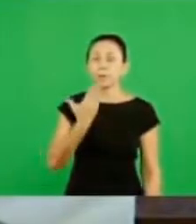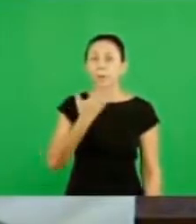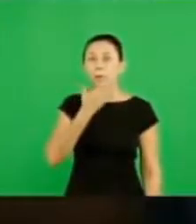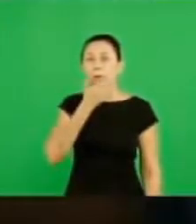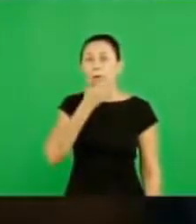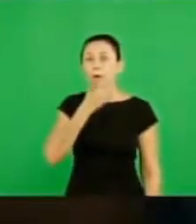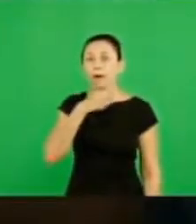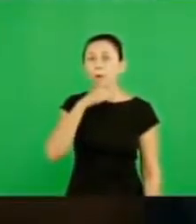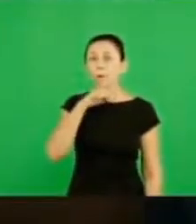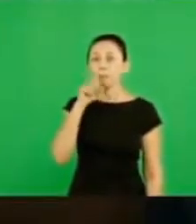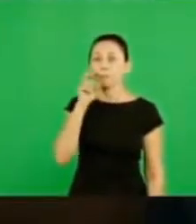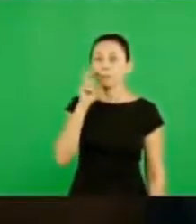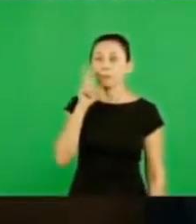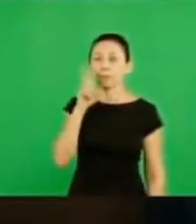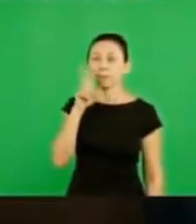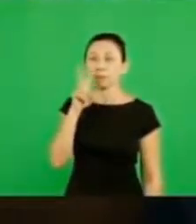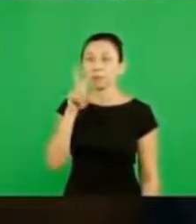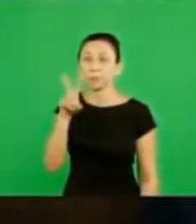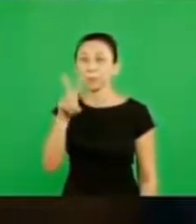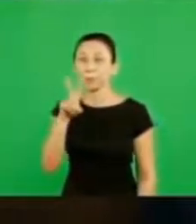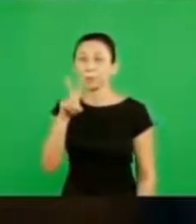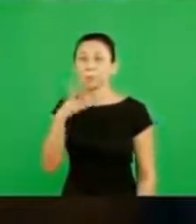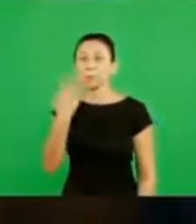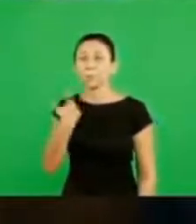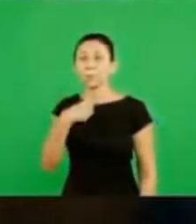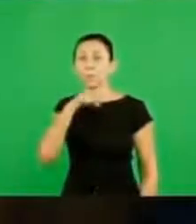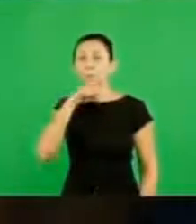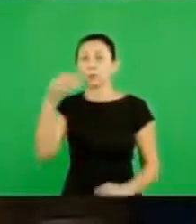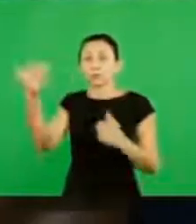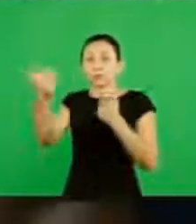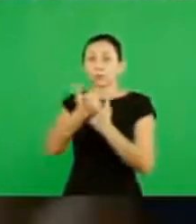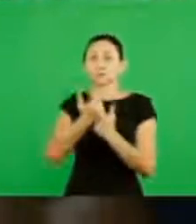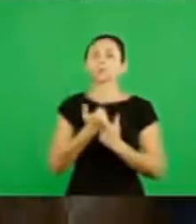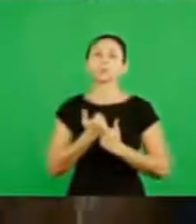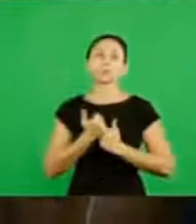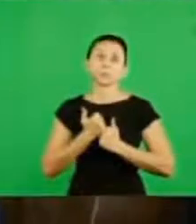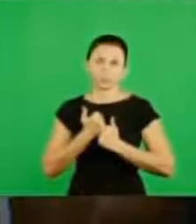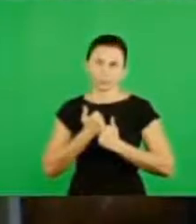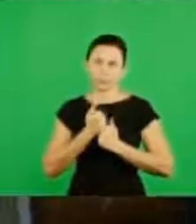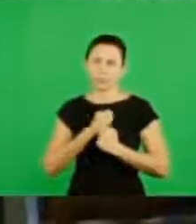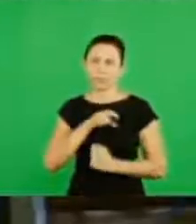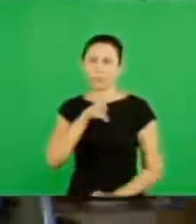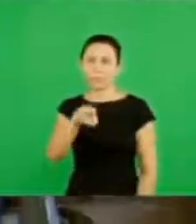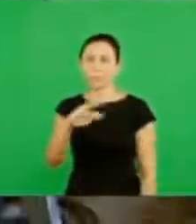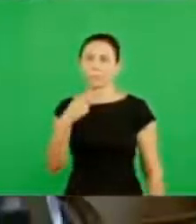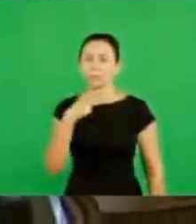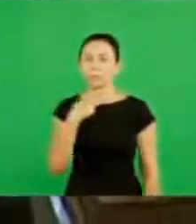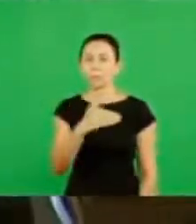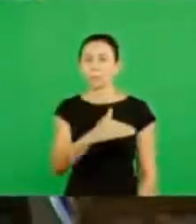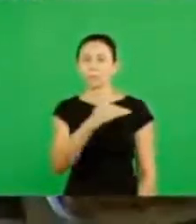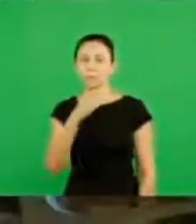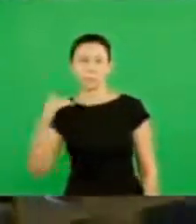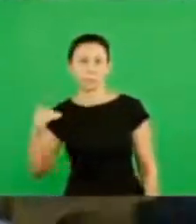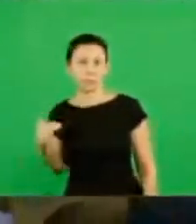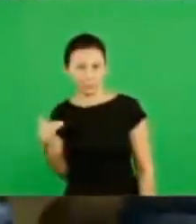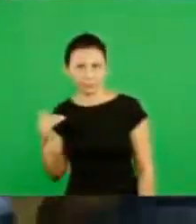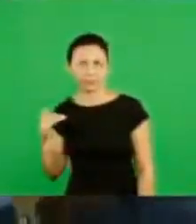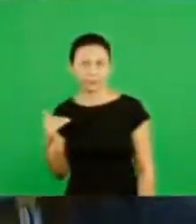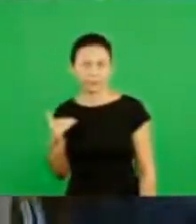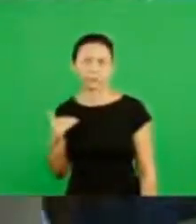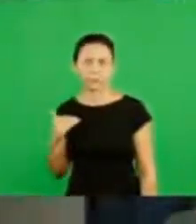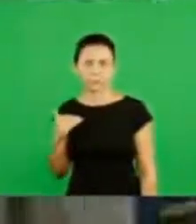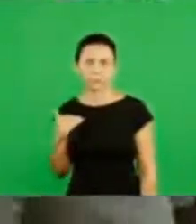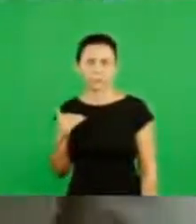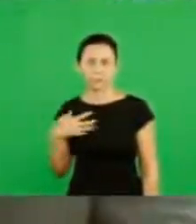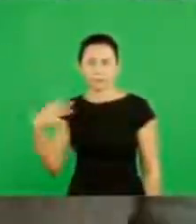and my grandfather was there with the group of people, and he saw the death wasn't of this missionary, because another man came in front of him and said,